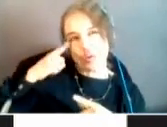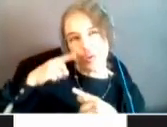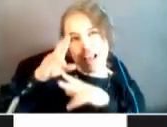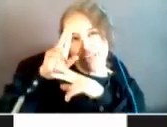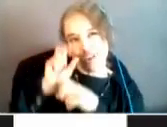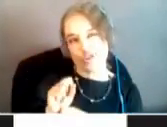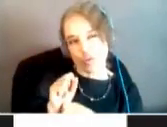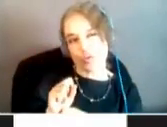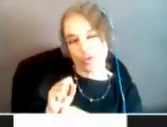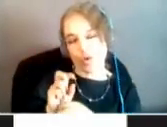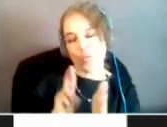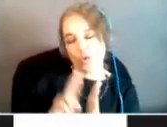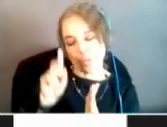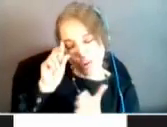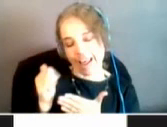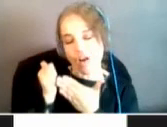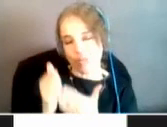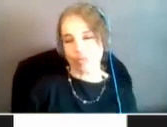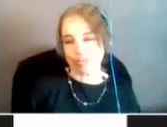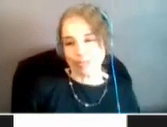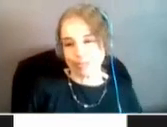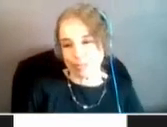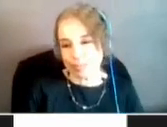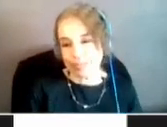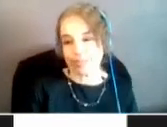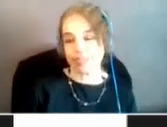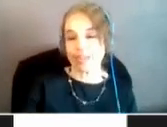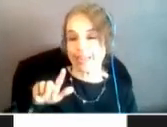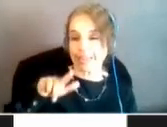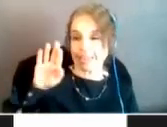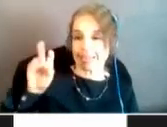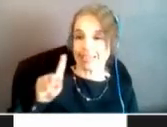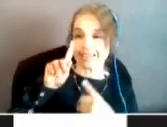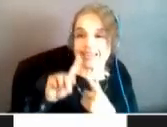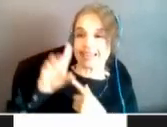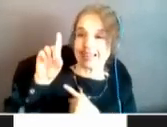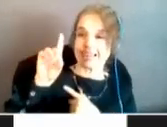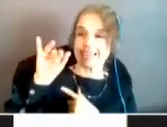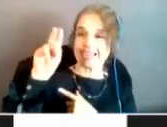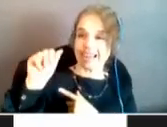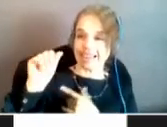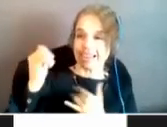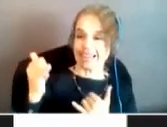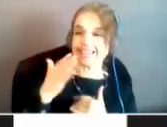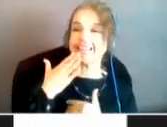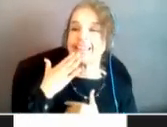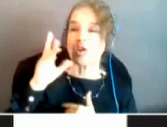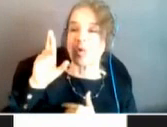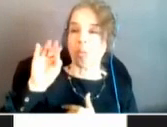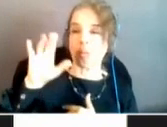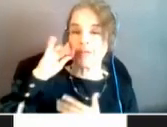these resources you think would be helpful. So I'm going to turn it back over to Diana now. Thank you, Rebecca, for